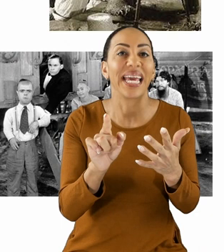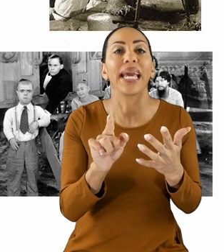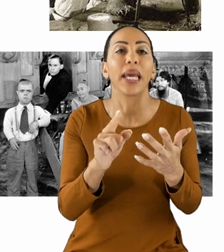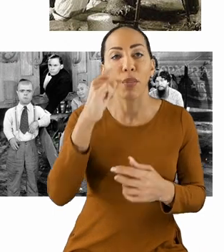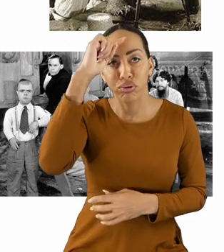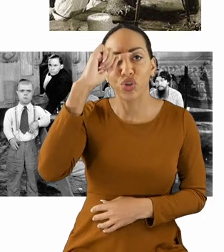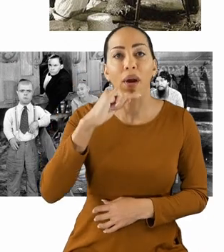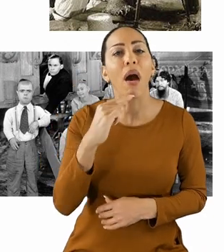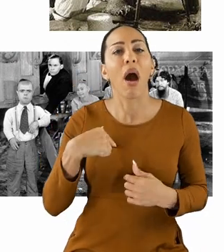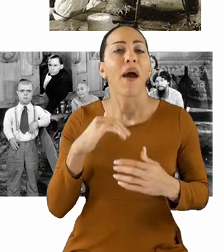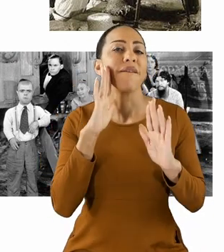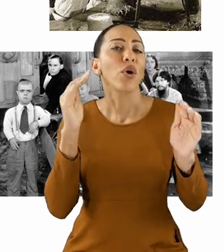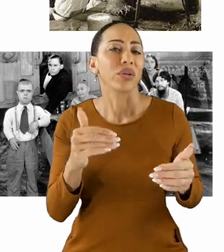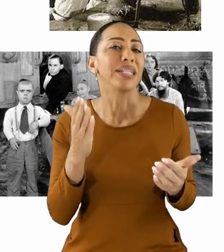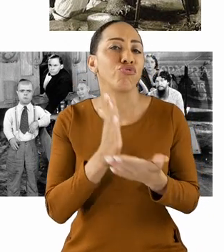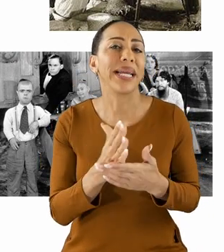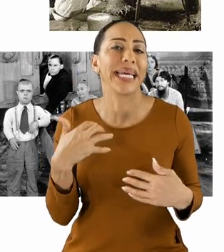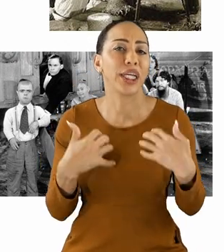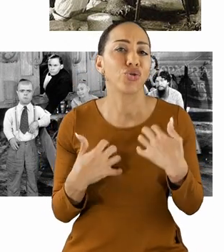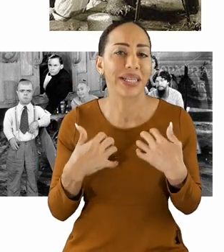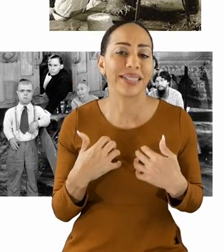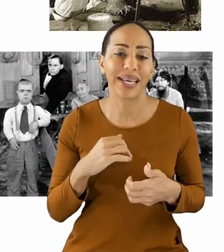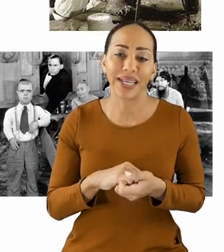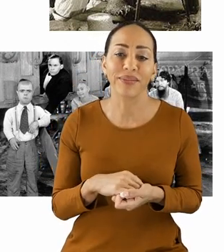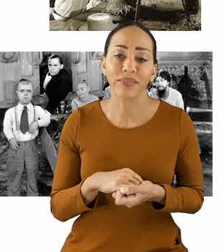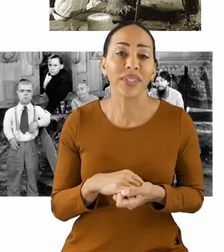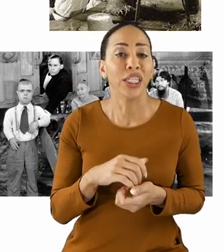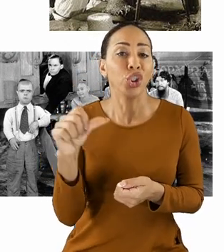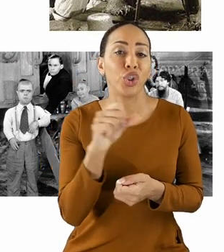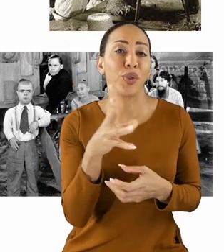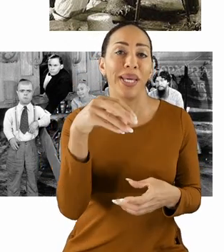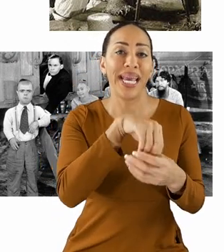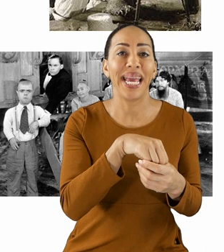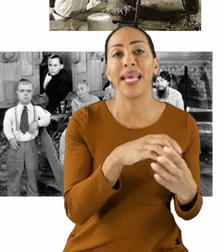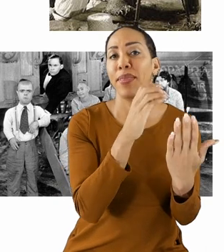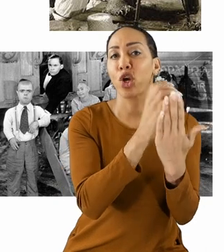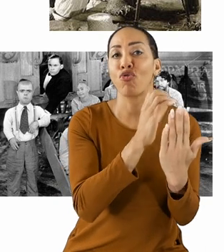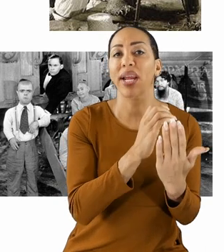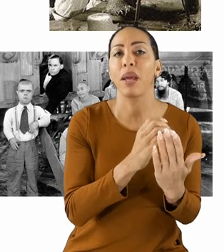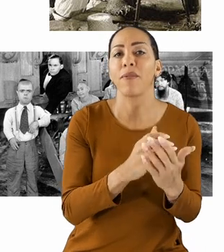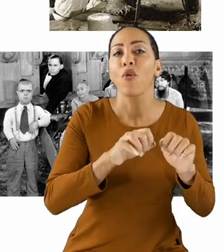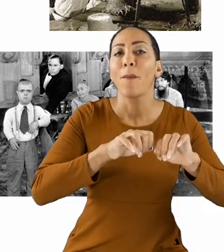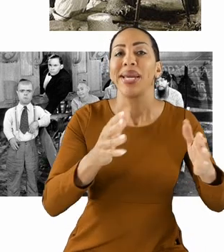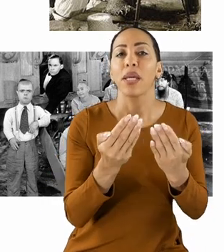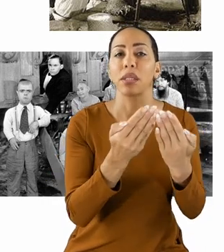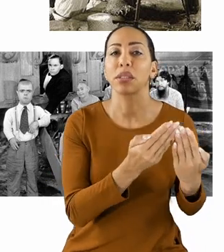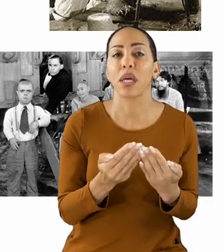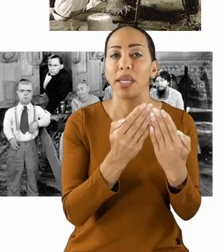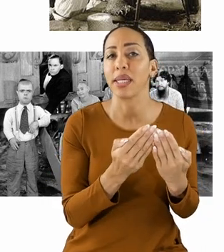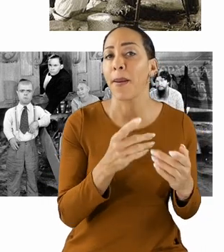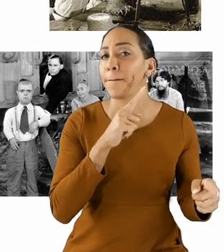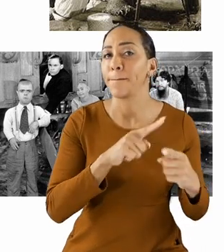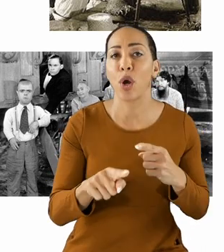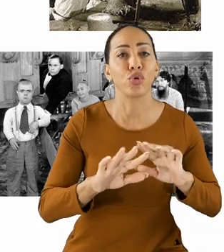So disability portrayal in the image, I've fixed on this because I think it's particularly interesting and should really be in the